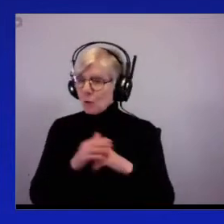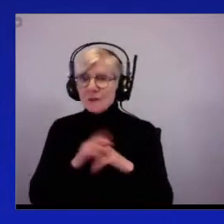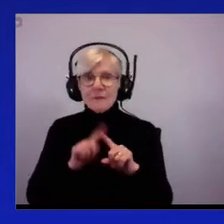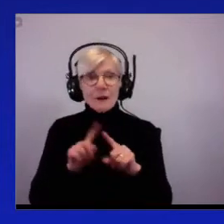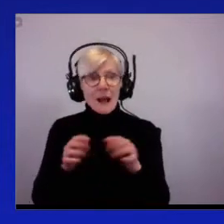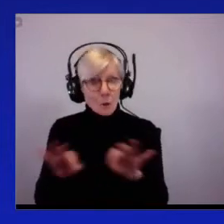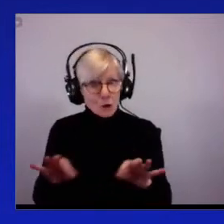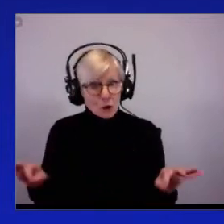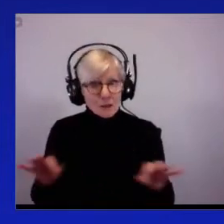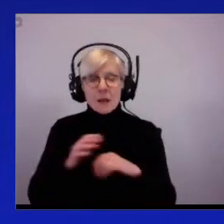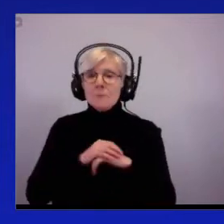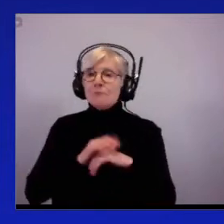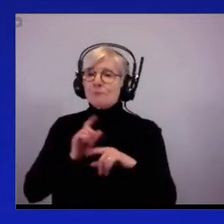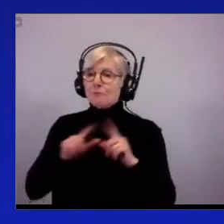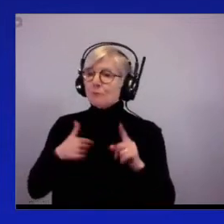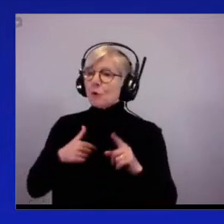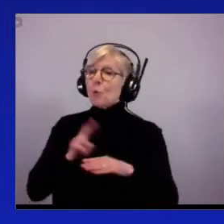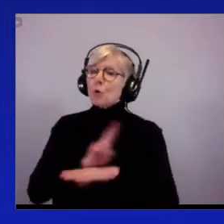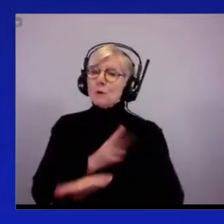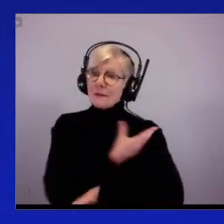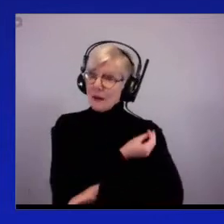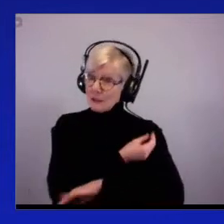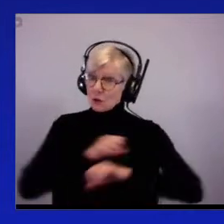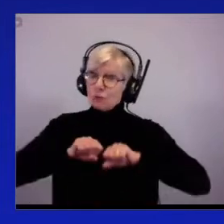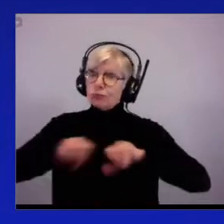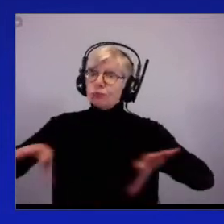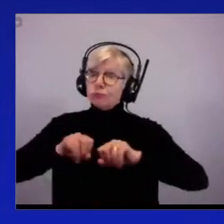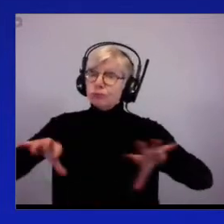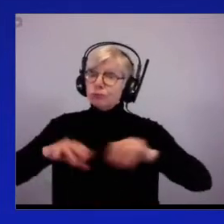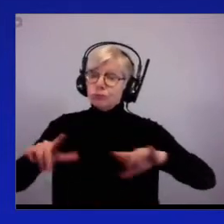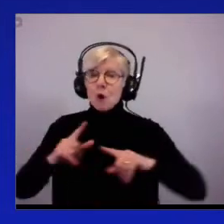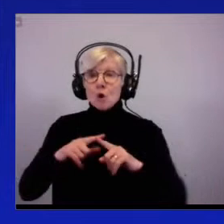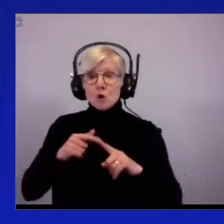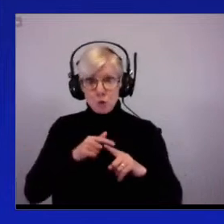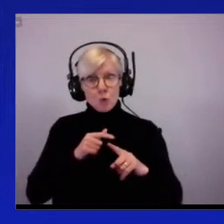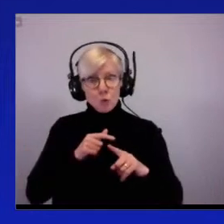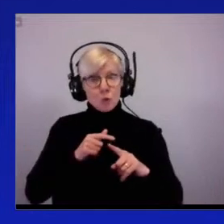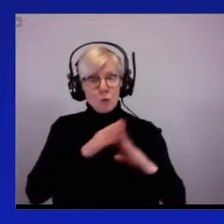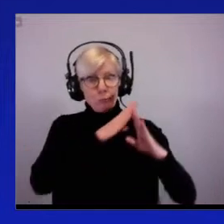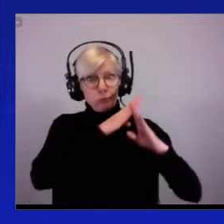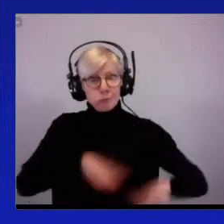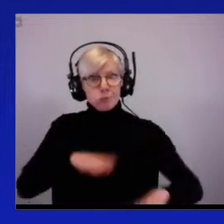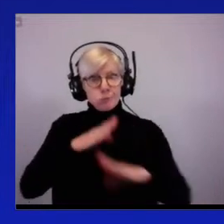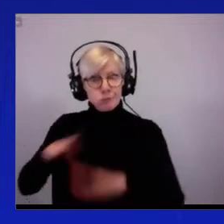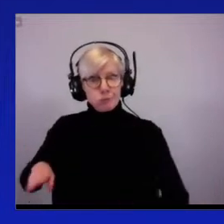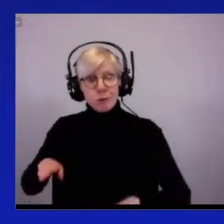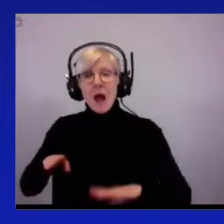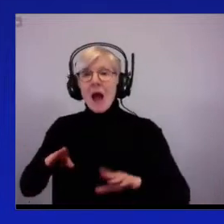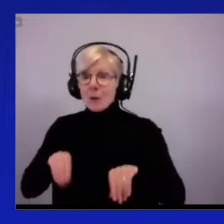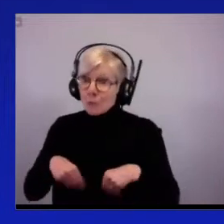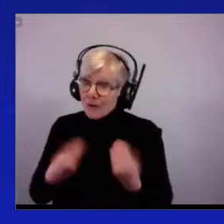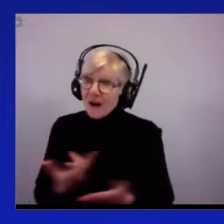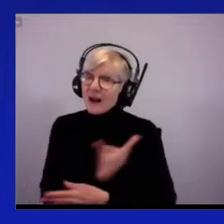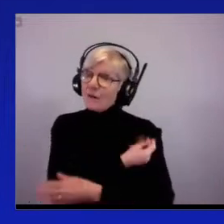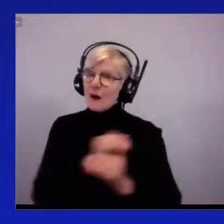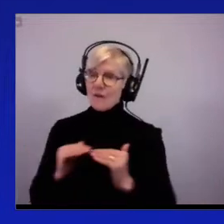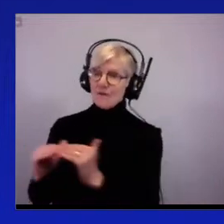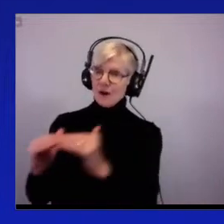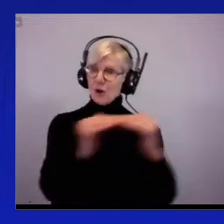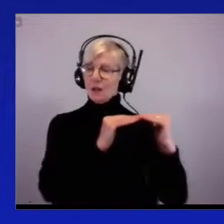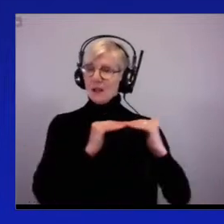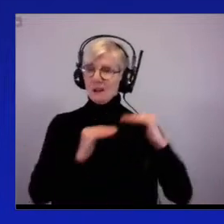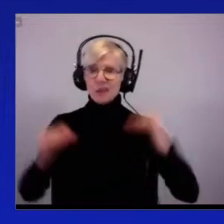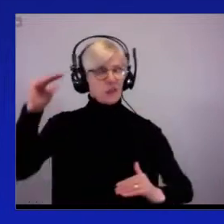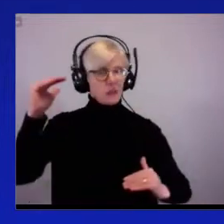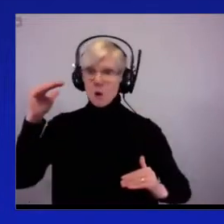use the vaccination campaign to decrease inequities in who is being infected by COVID-19.